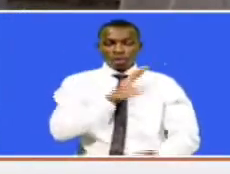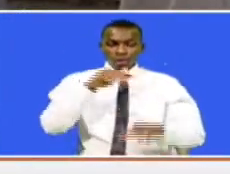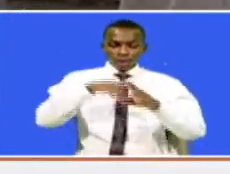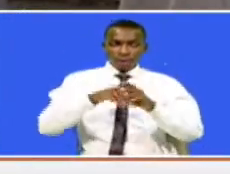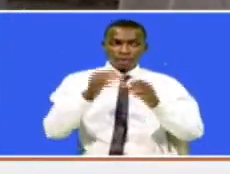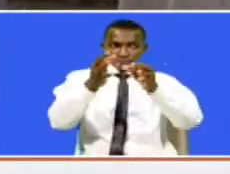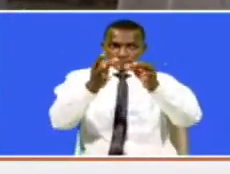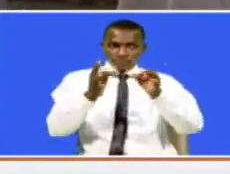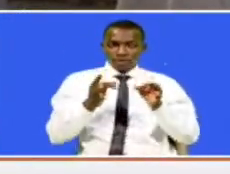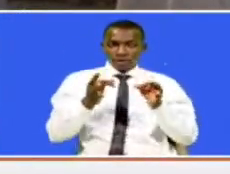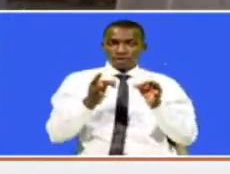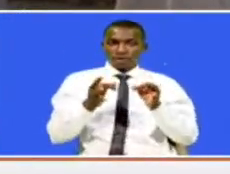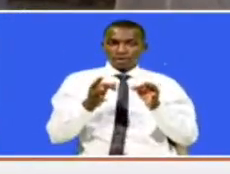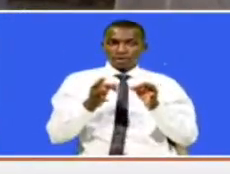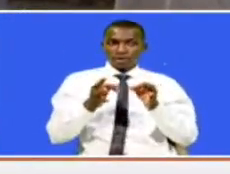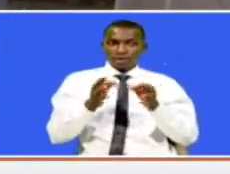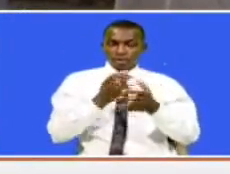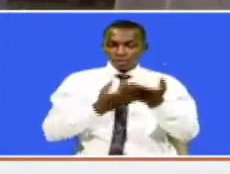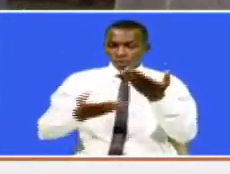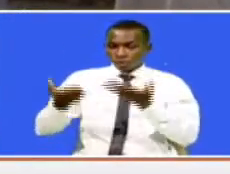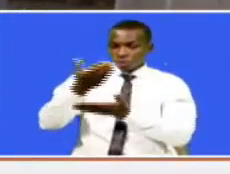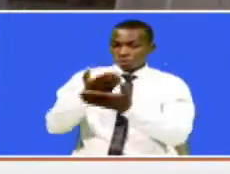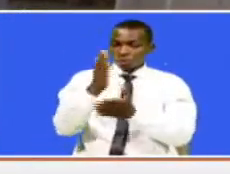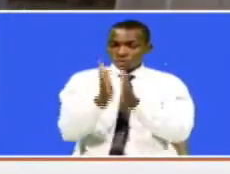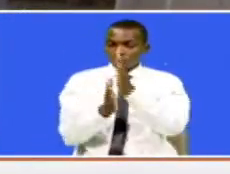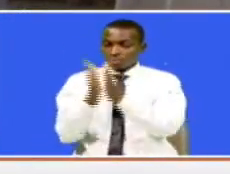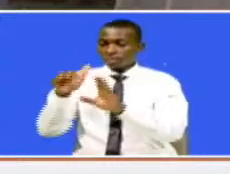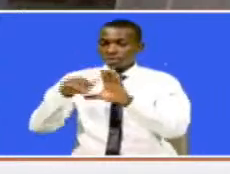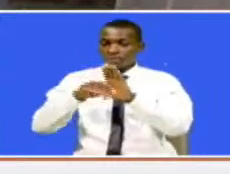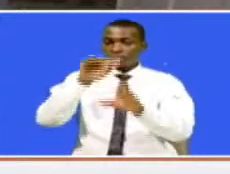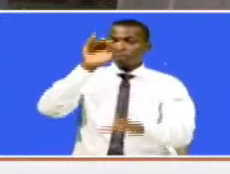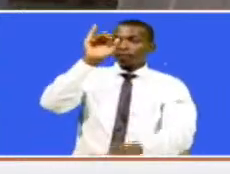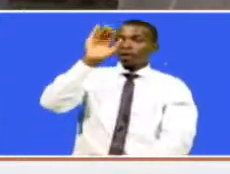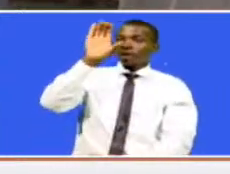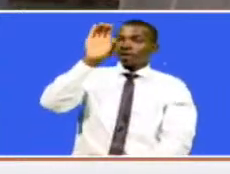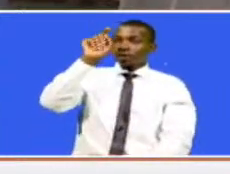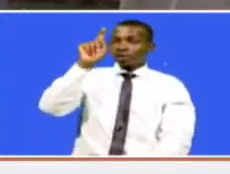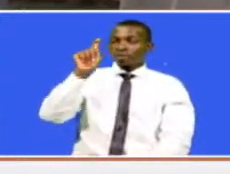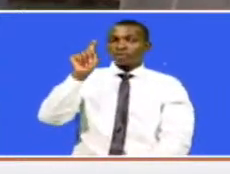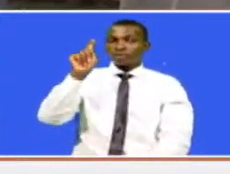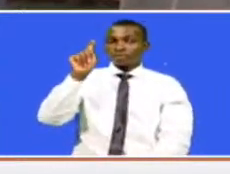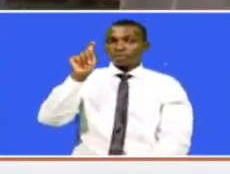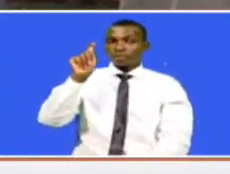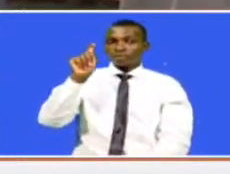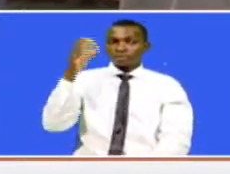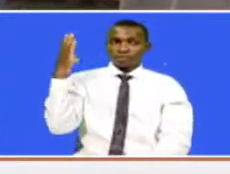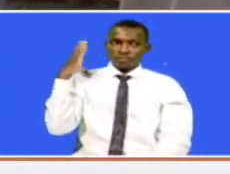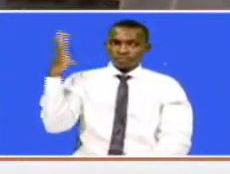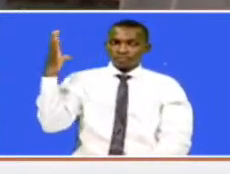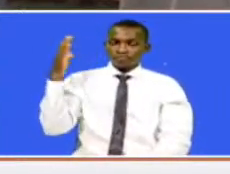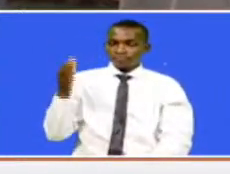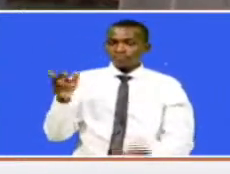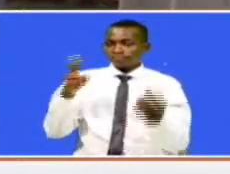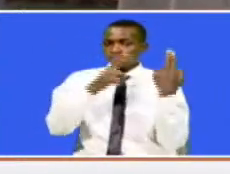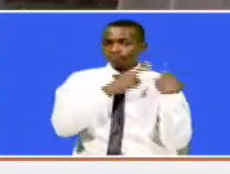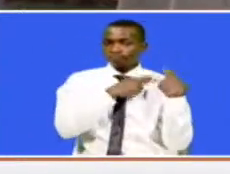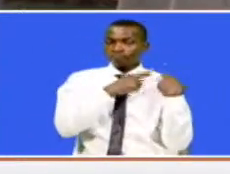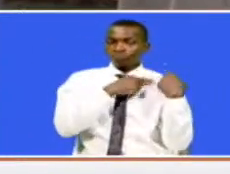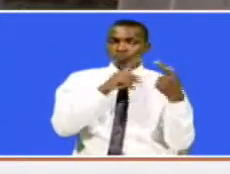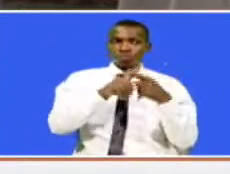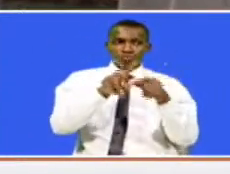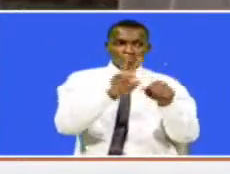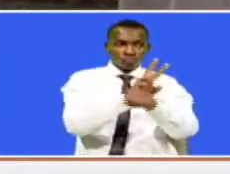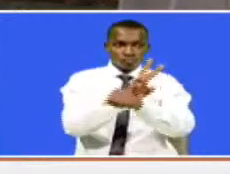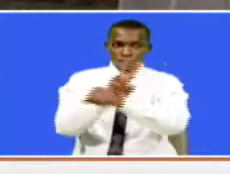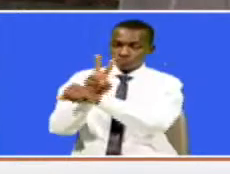Finance, Economic Planning and ICT Subcommittee. He'll be chairing that task force to look on